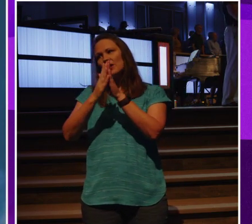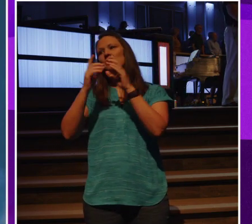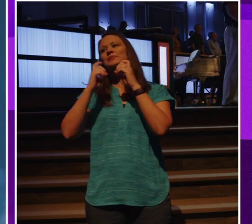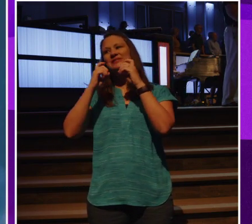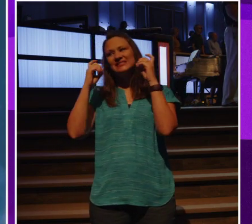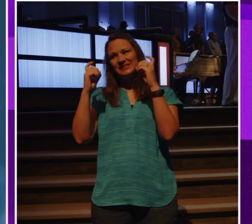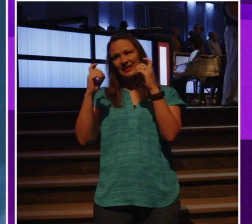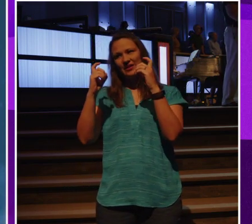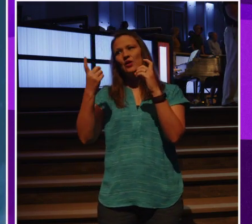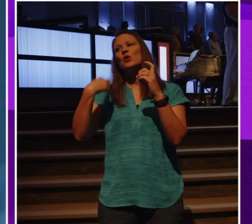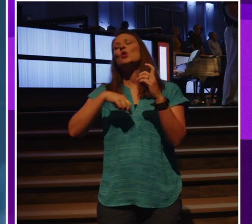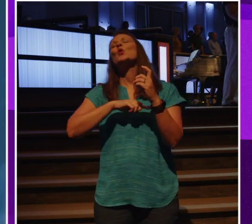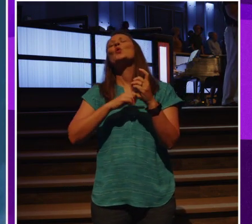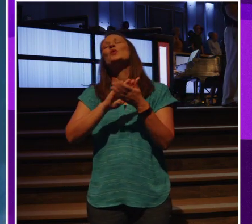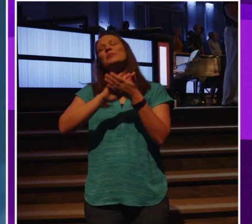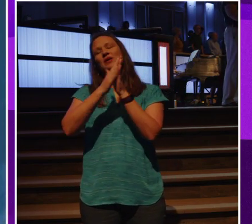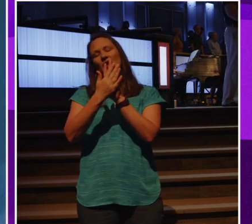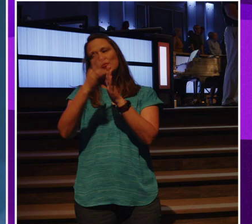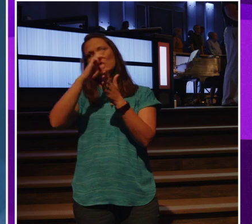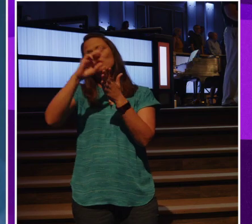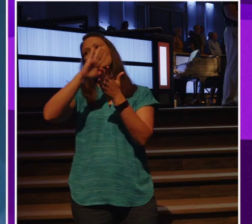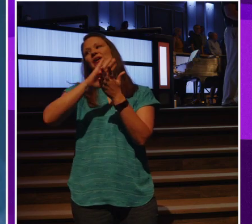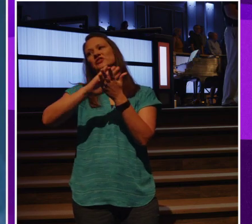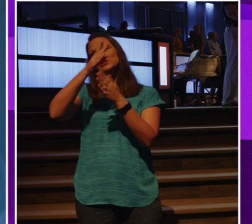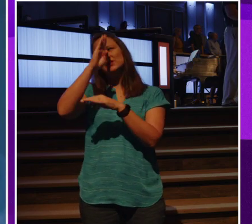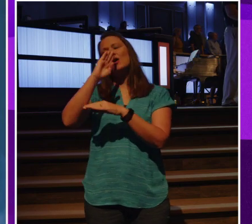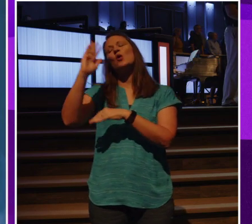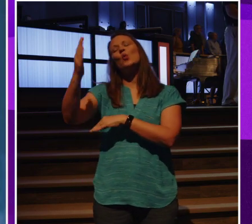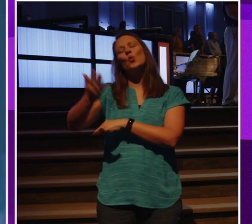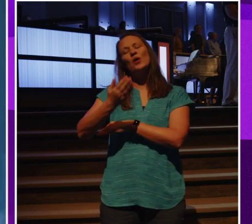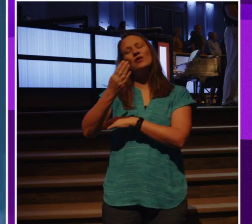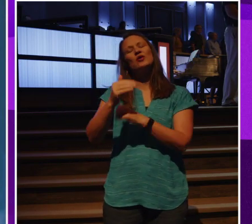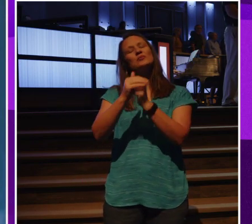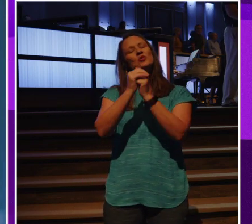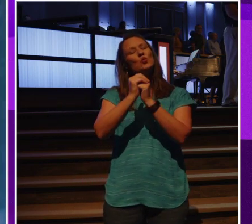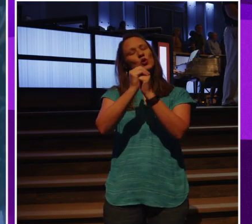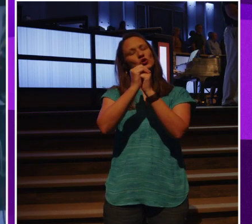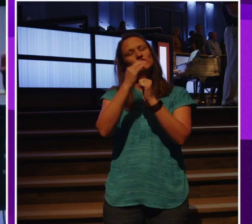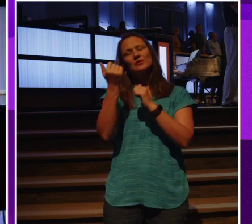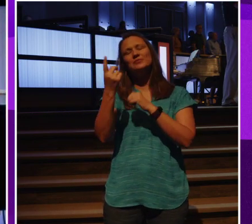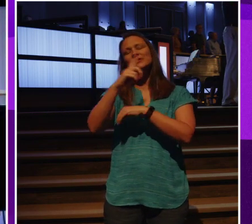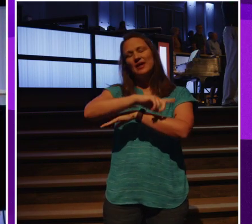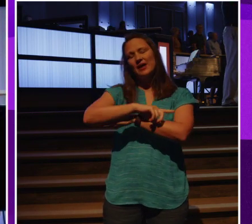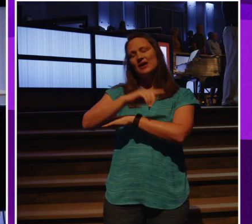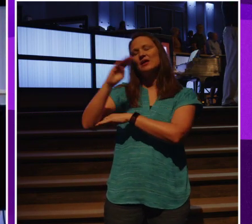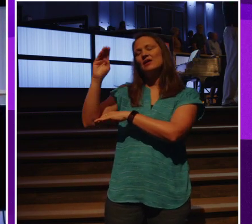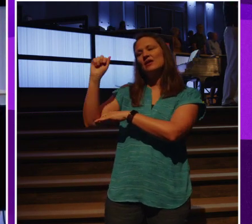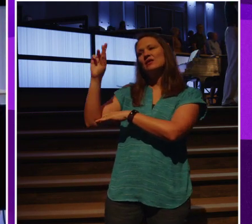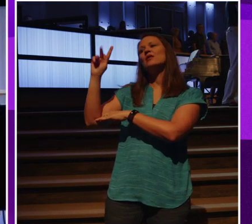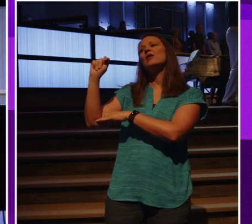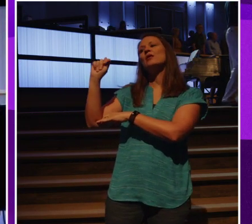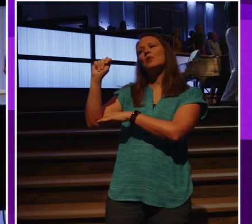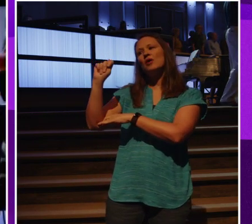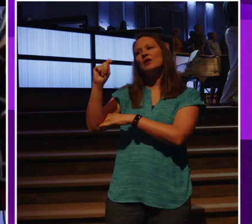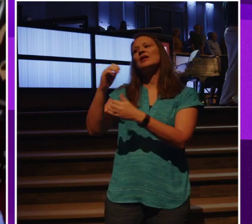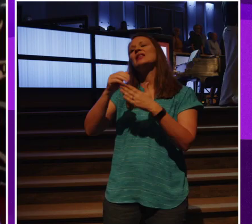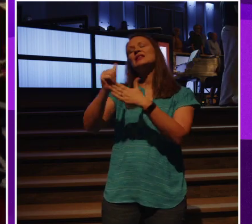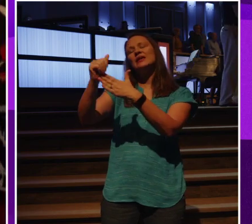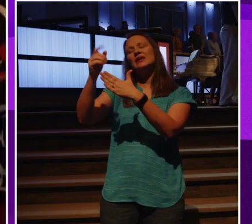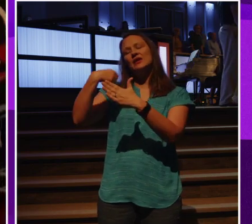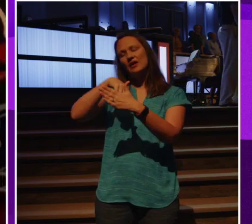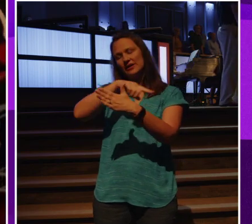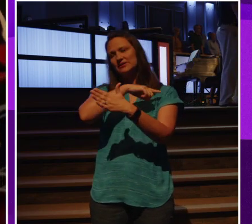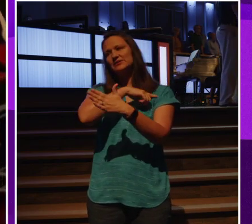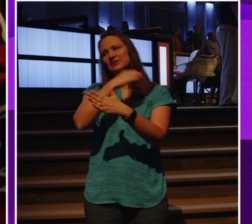might become the righteousness of God. Welcome to worship. Bart's going to come and lead us in this song of praise. He is Jesus,